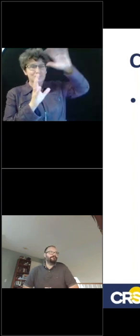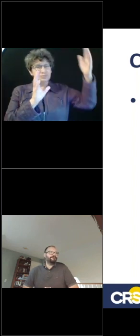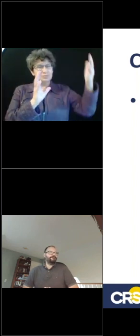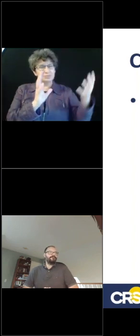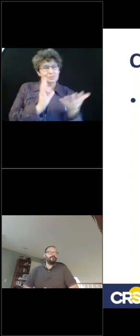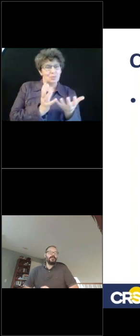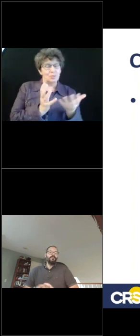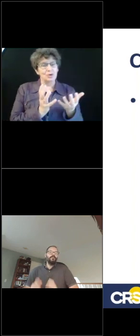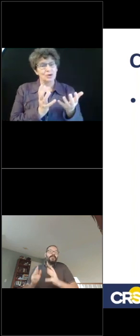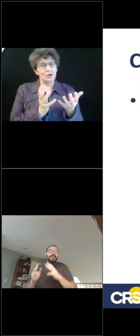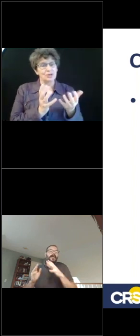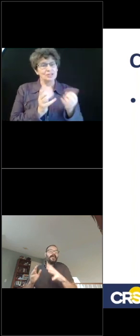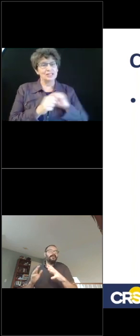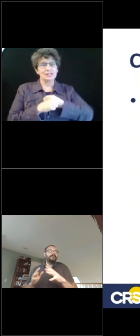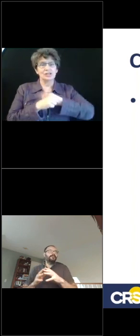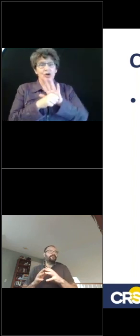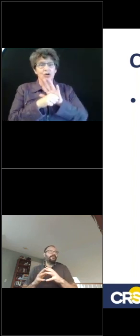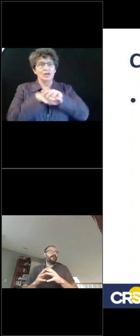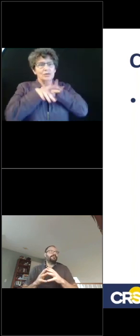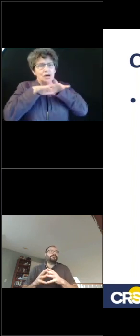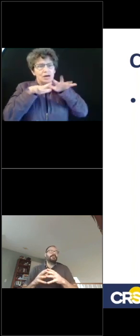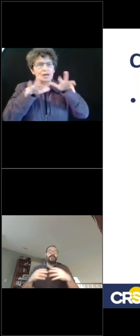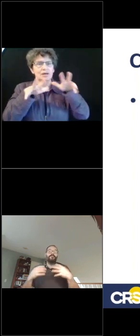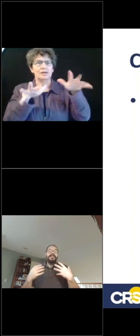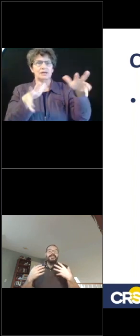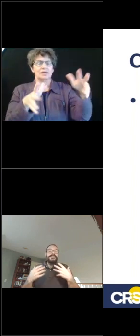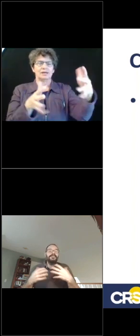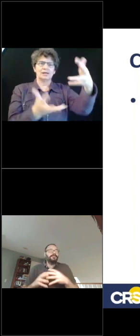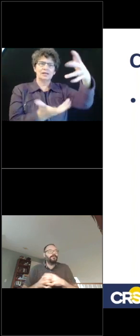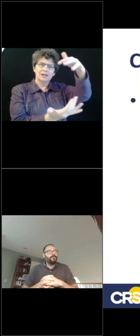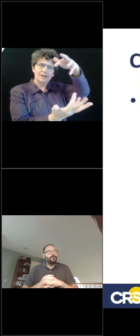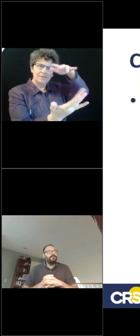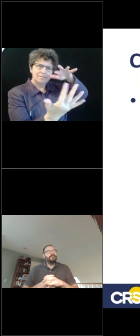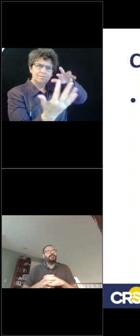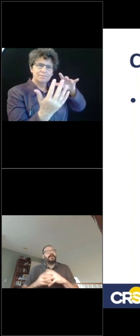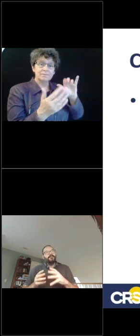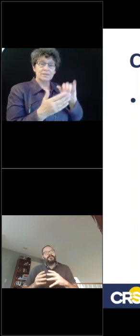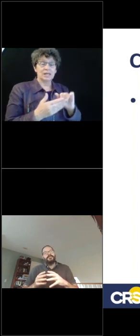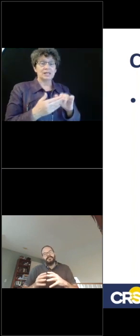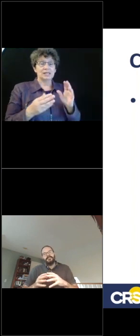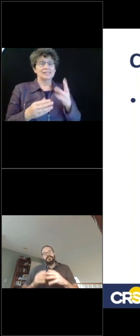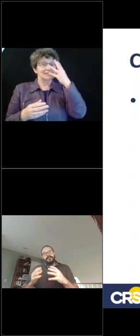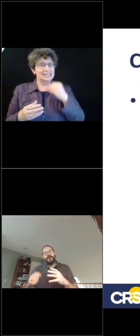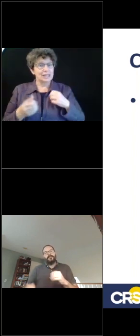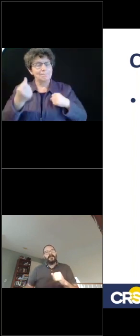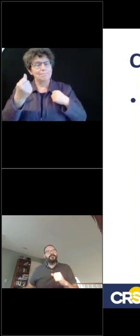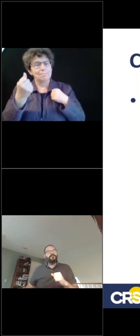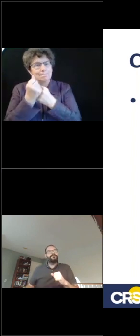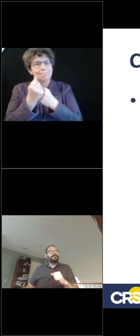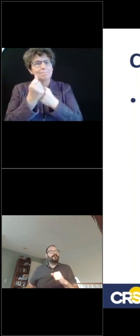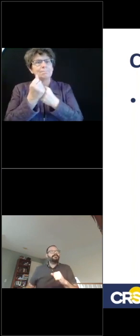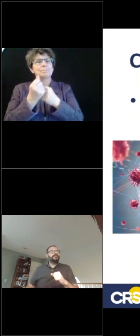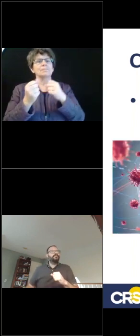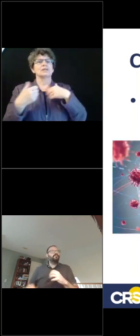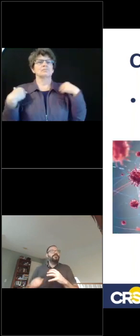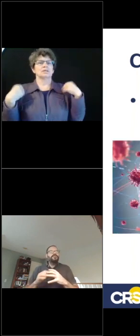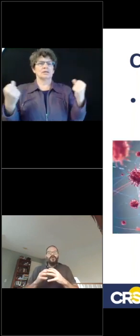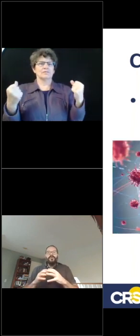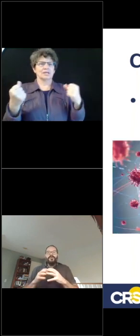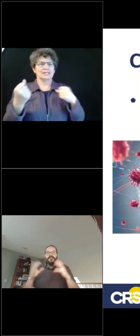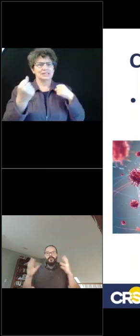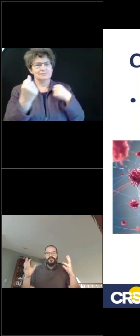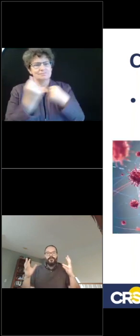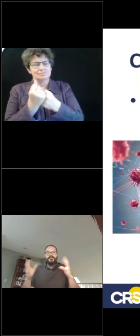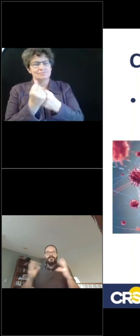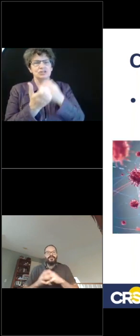COVID-19. We can, in fact, and we need to promote healthy sleep to combat COVID-19. We